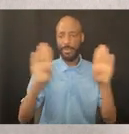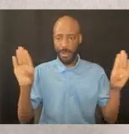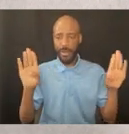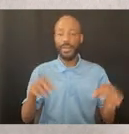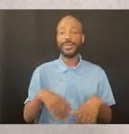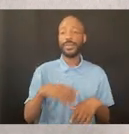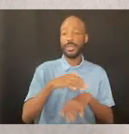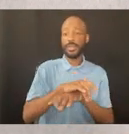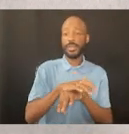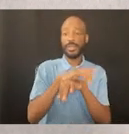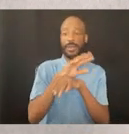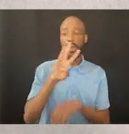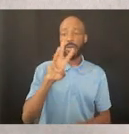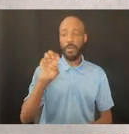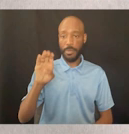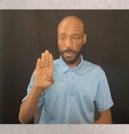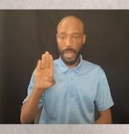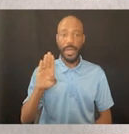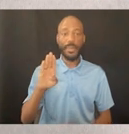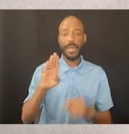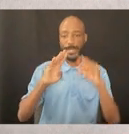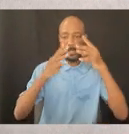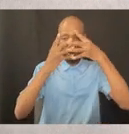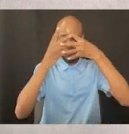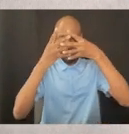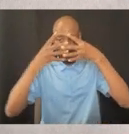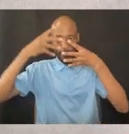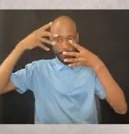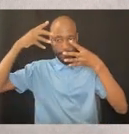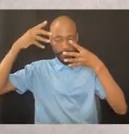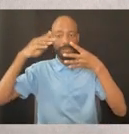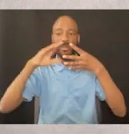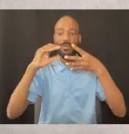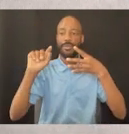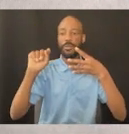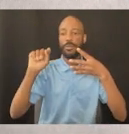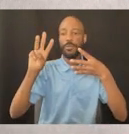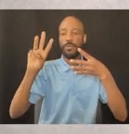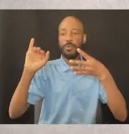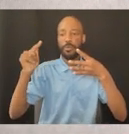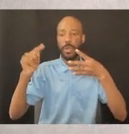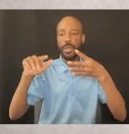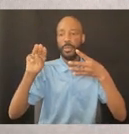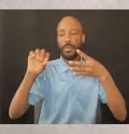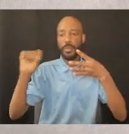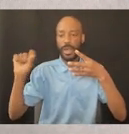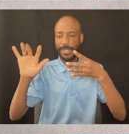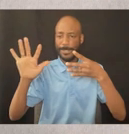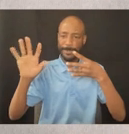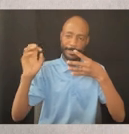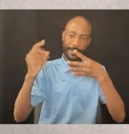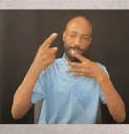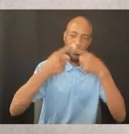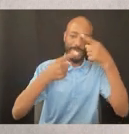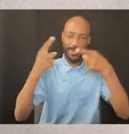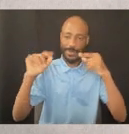are layered across the eye, and twigs and moss lie around the edges. It has a beautiful, spooky kind